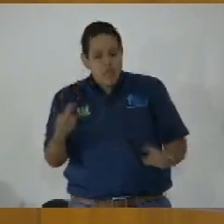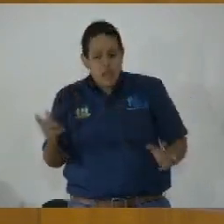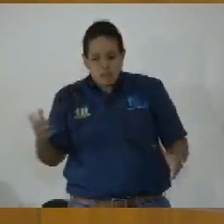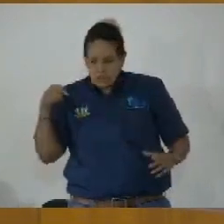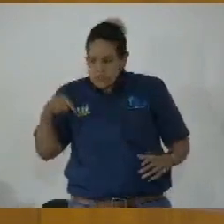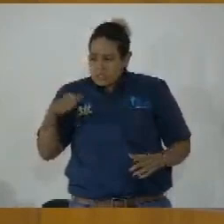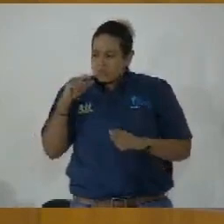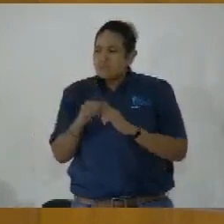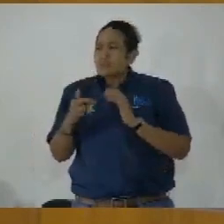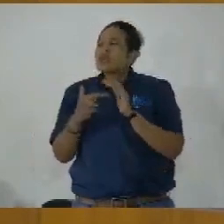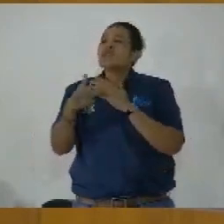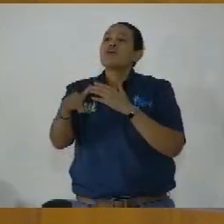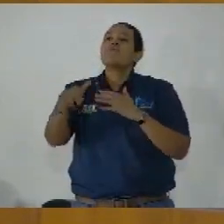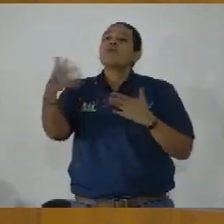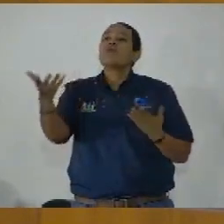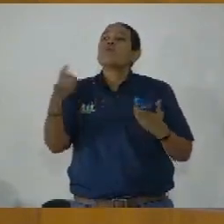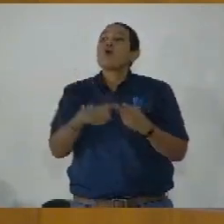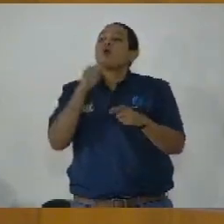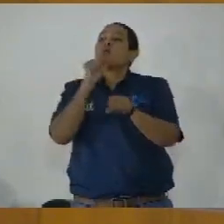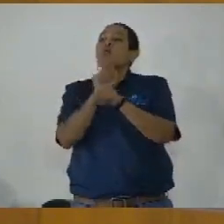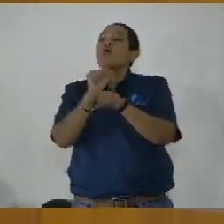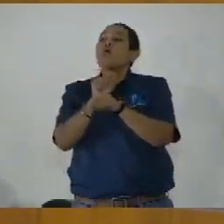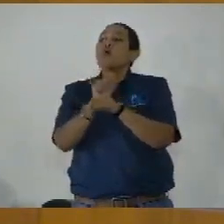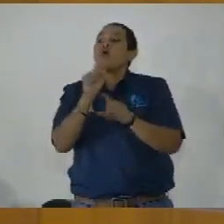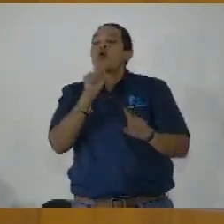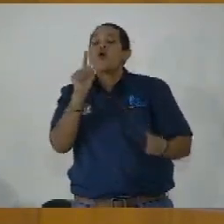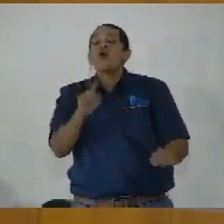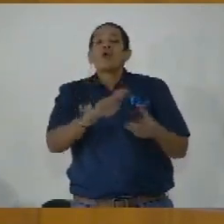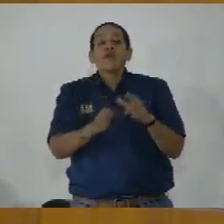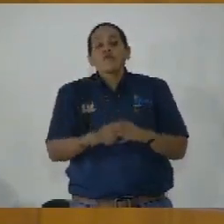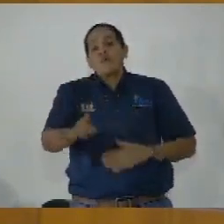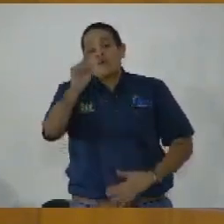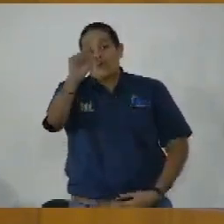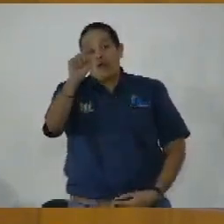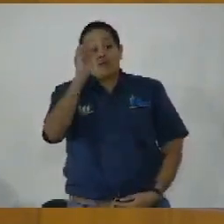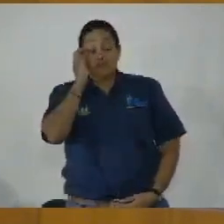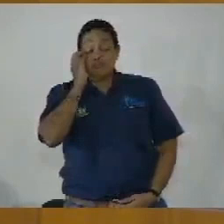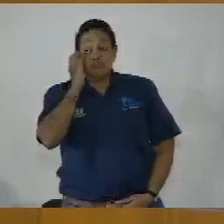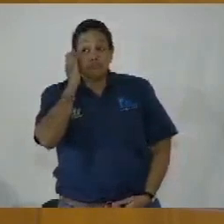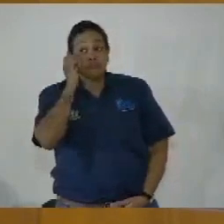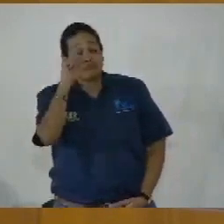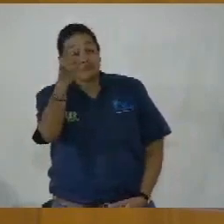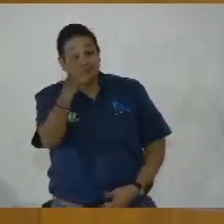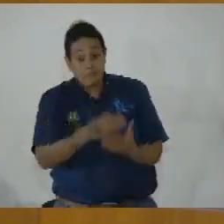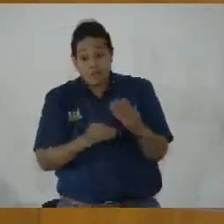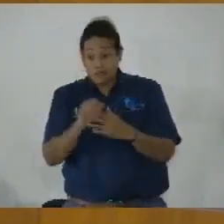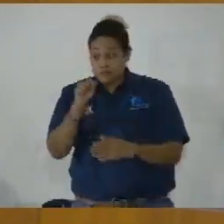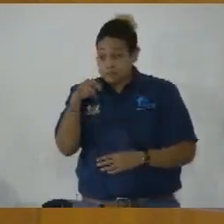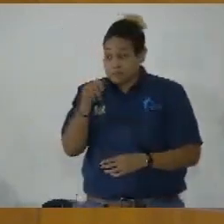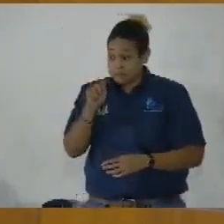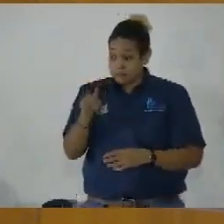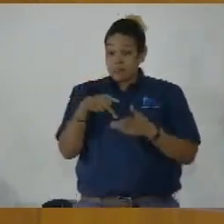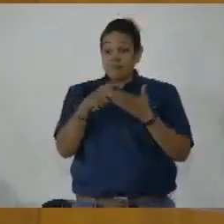this is referred to as Work Order 1. The first phase of the Spark program, Work Order